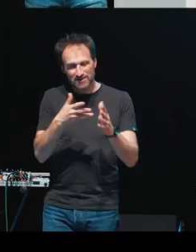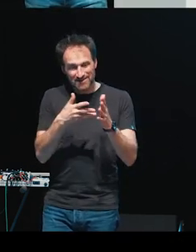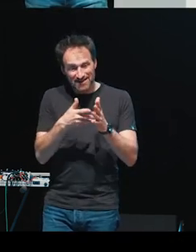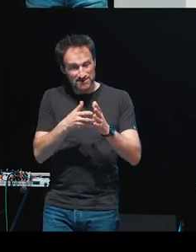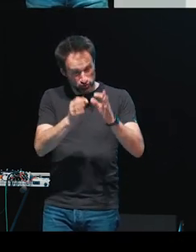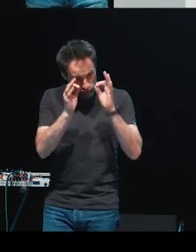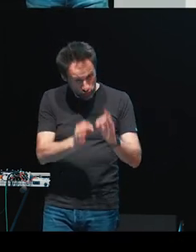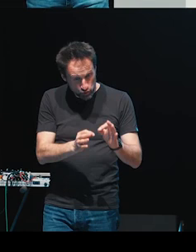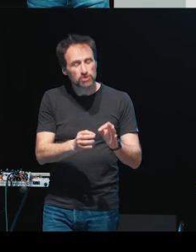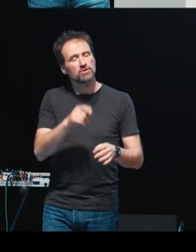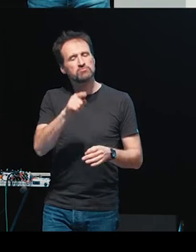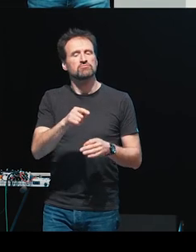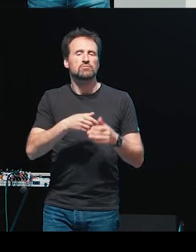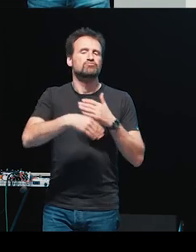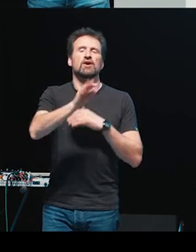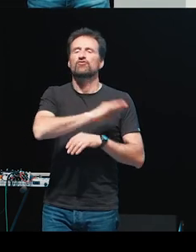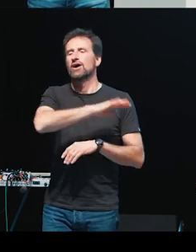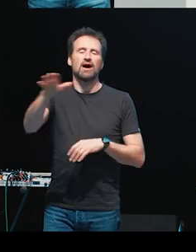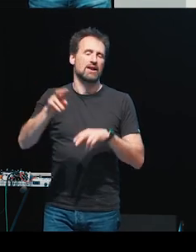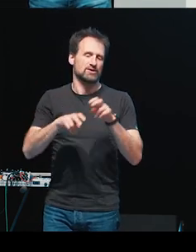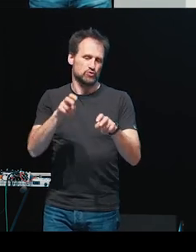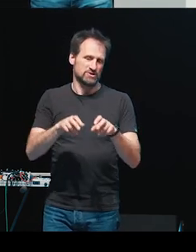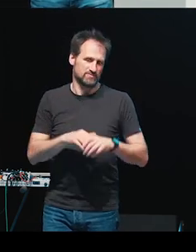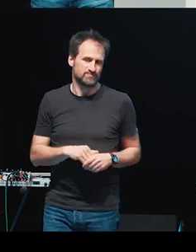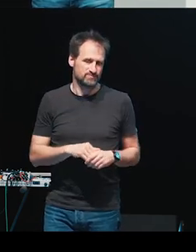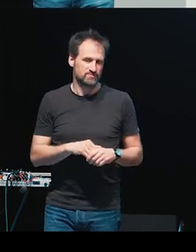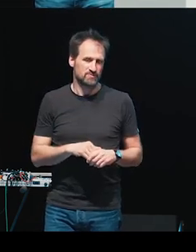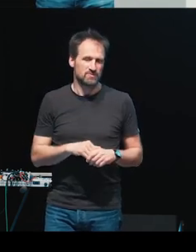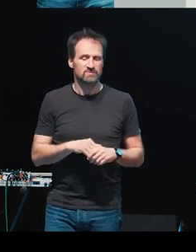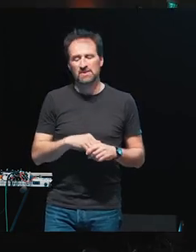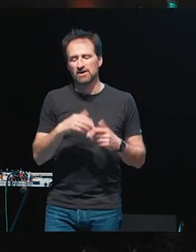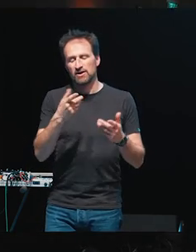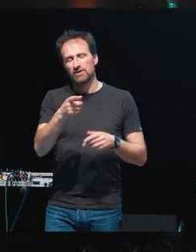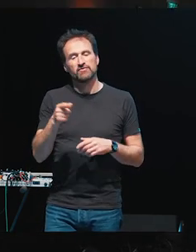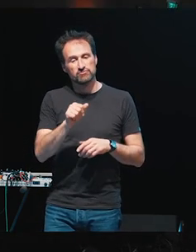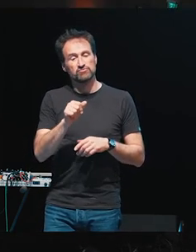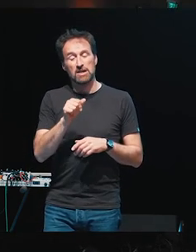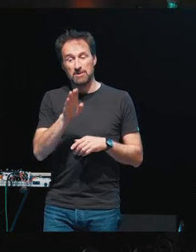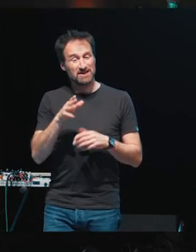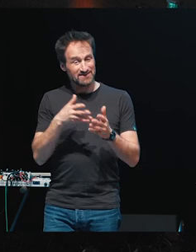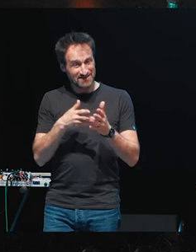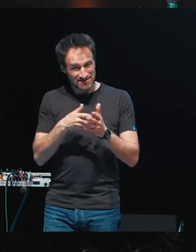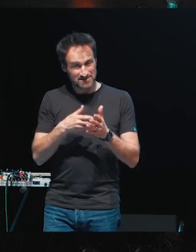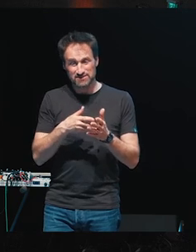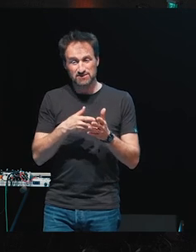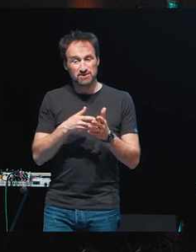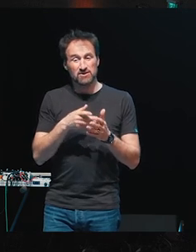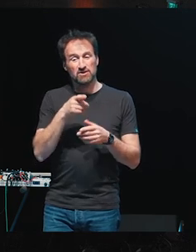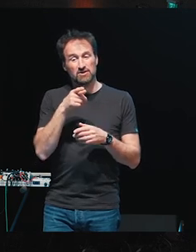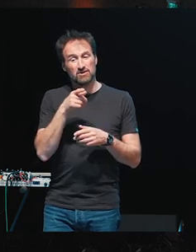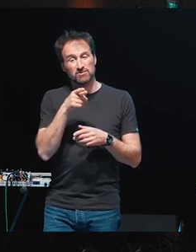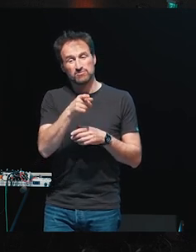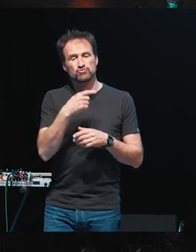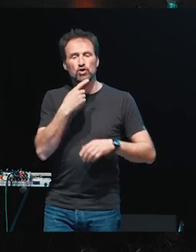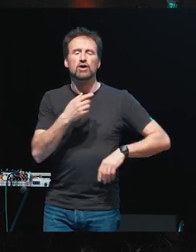have this one metrics by which you would say that, OK, this does better, no matter what, we would still go ahead with it. So your